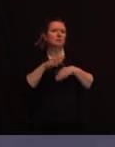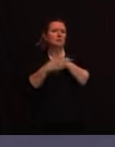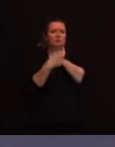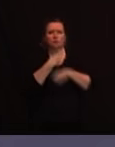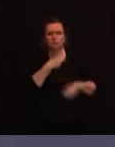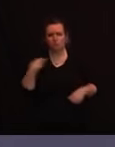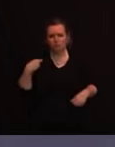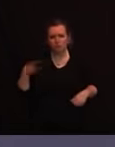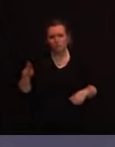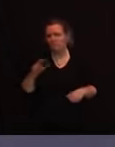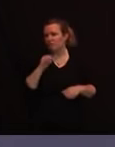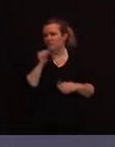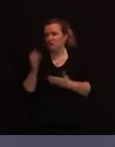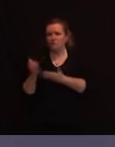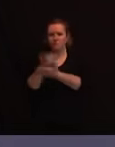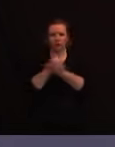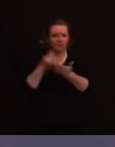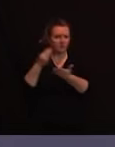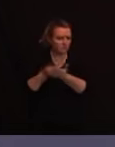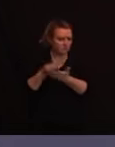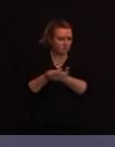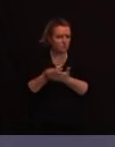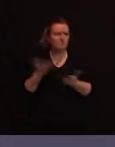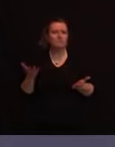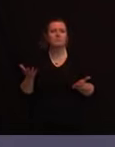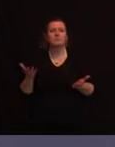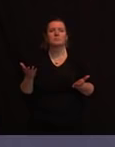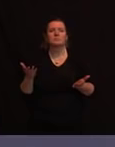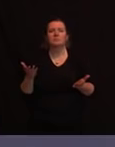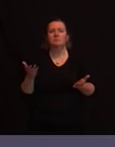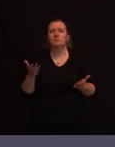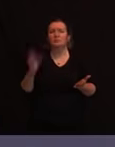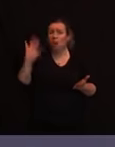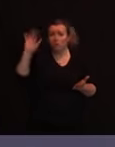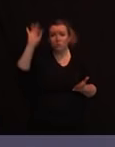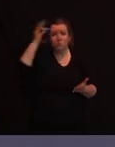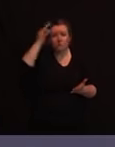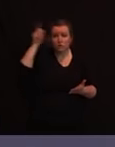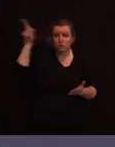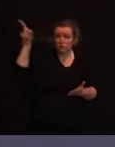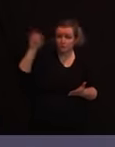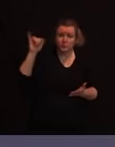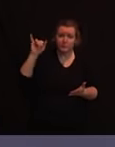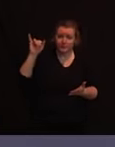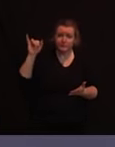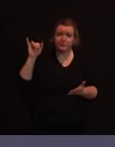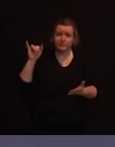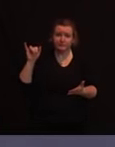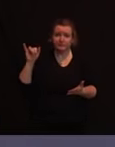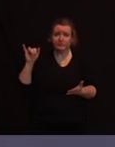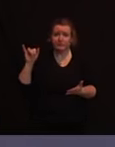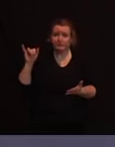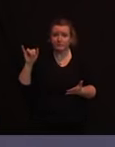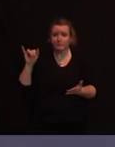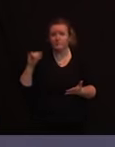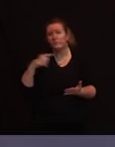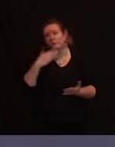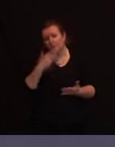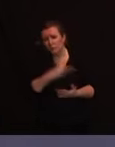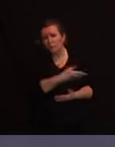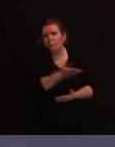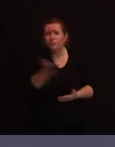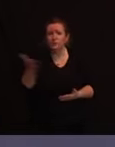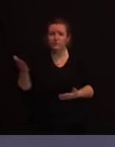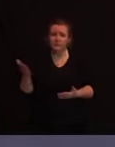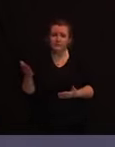nonprofits, and boy, it sure does include our federal government. And I thank you and your colleagues on both sides of